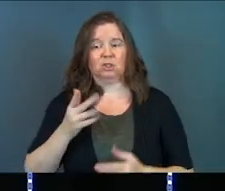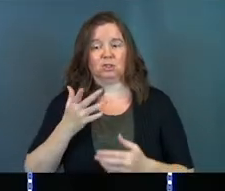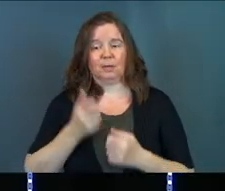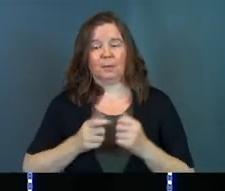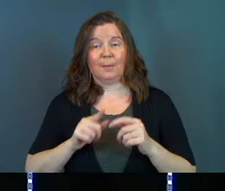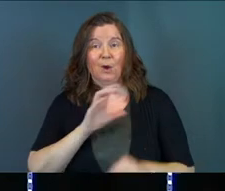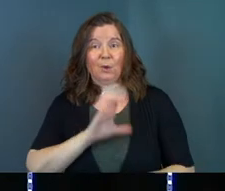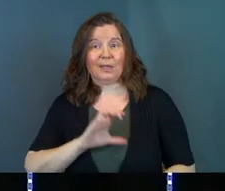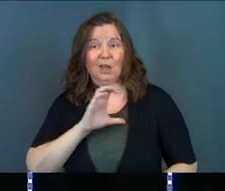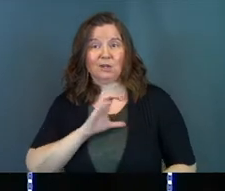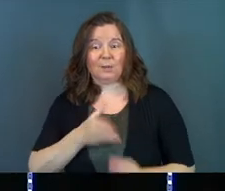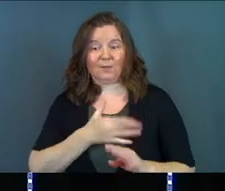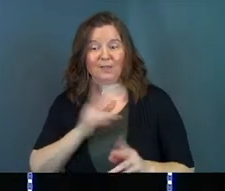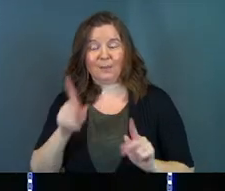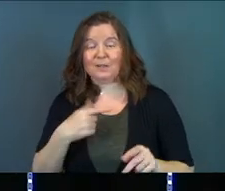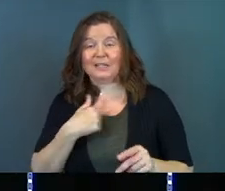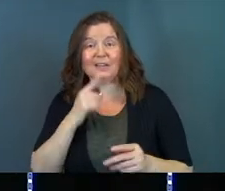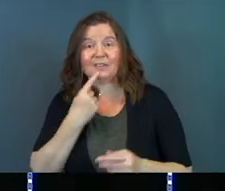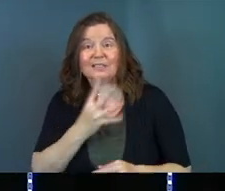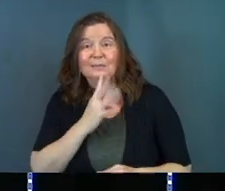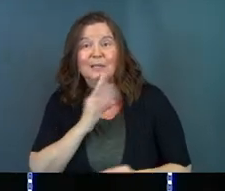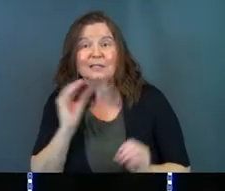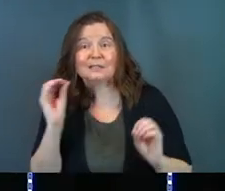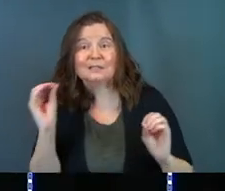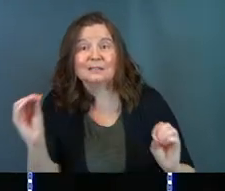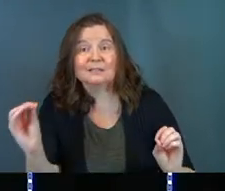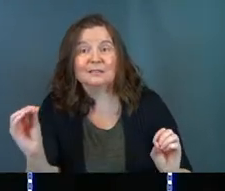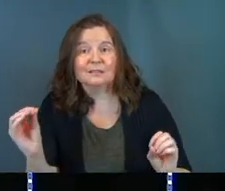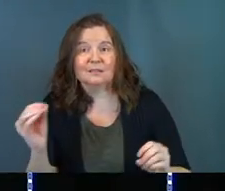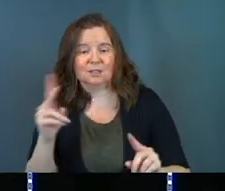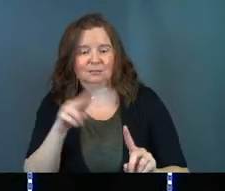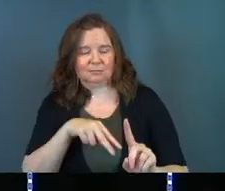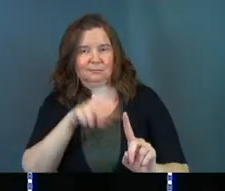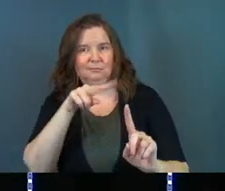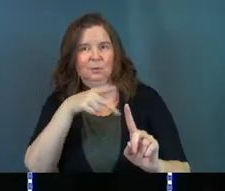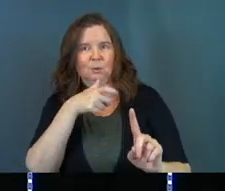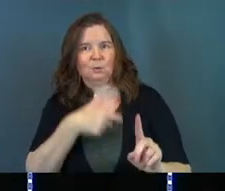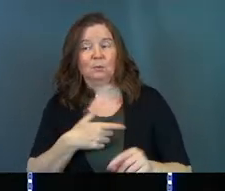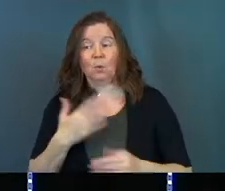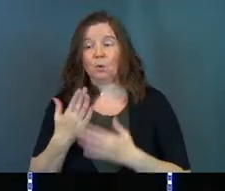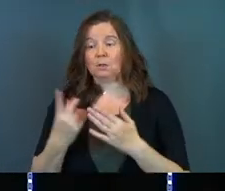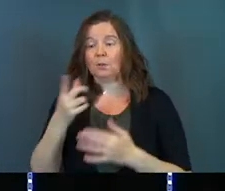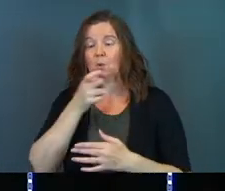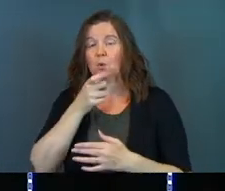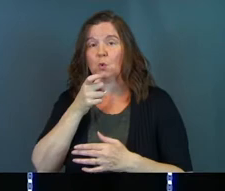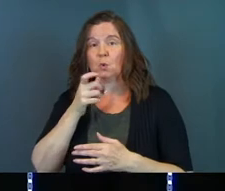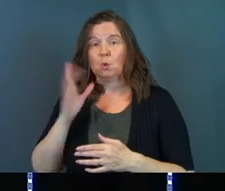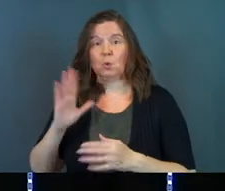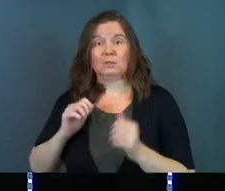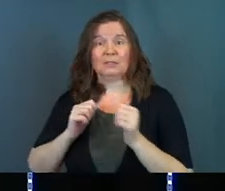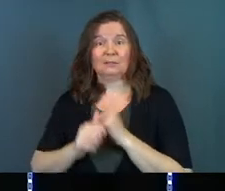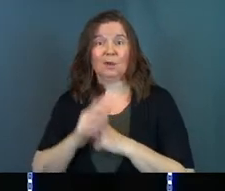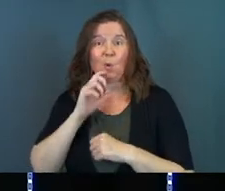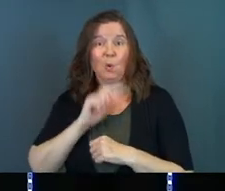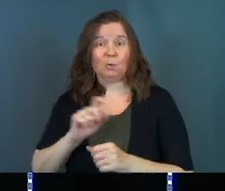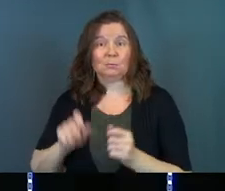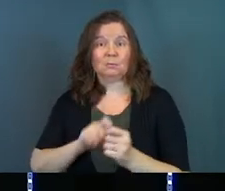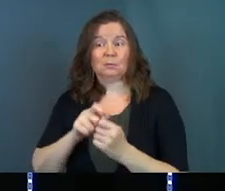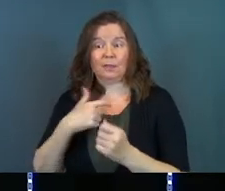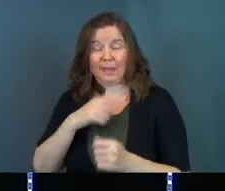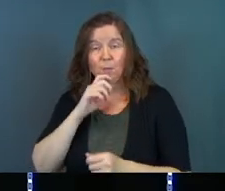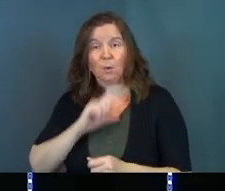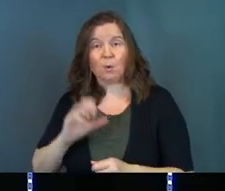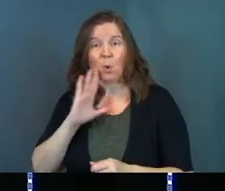Judgments about character before that person even opened their mouth. Or somebody who's past a certain age, they will